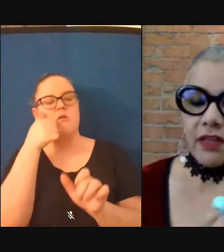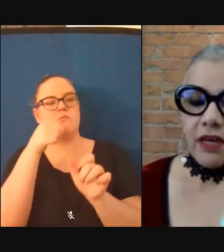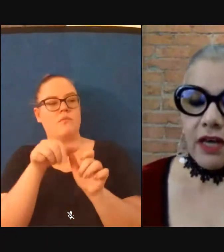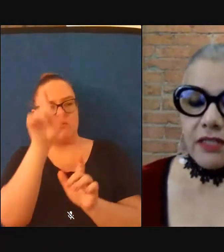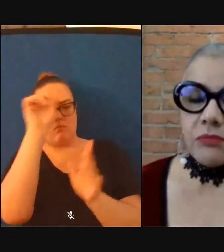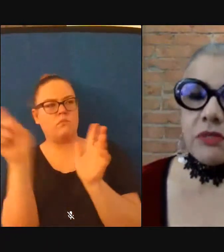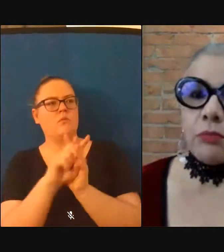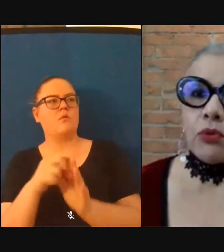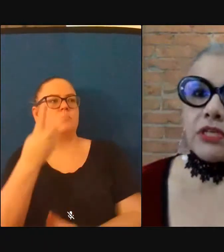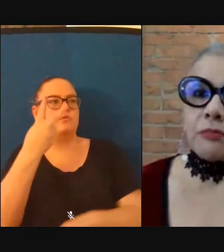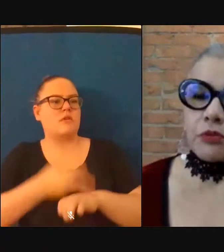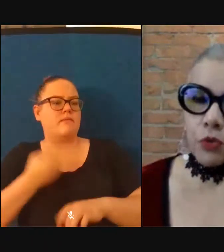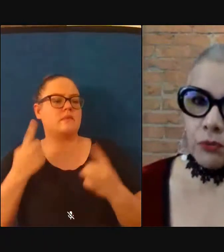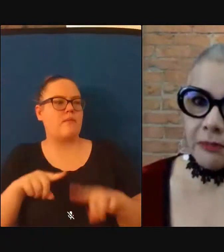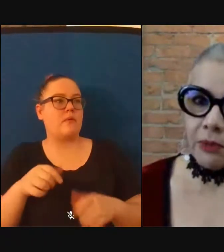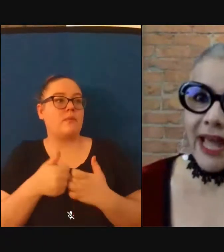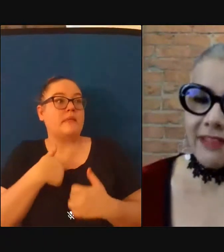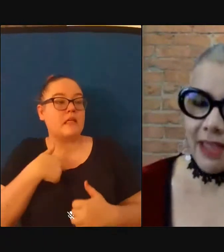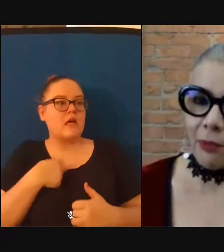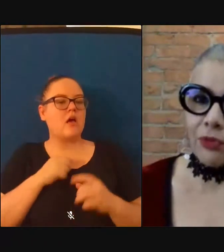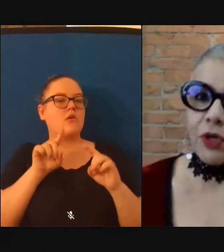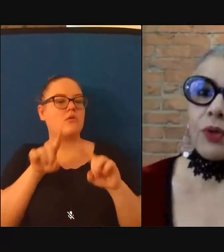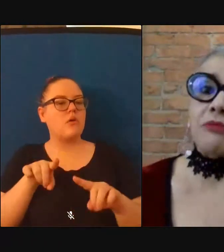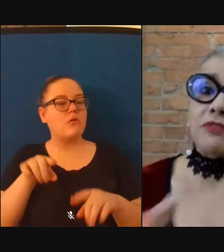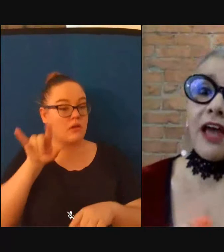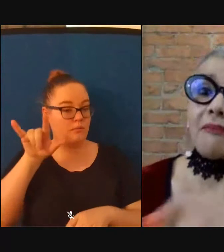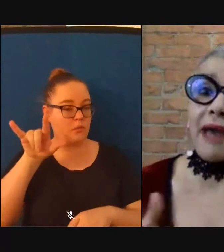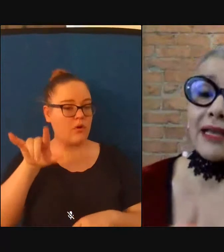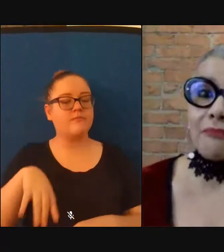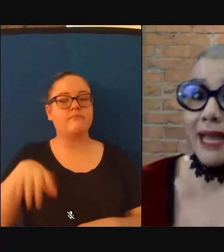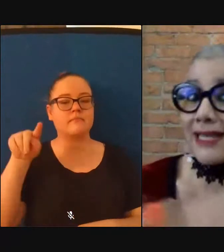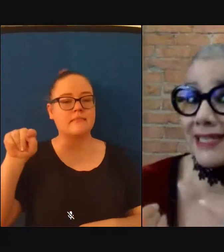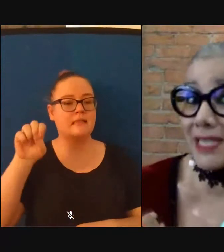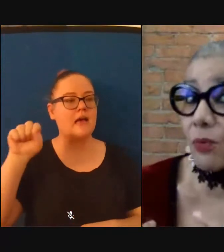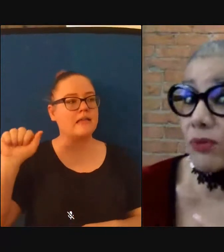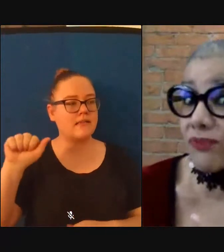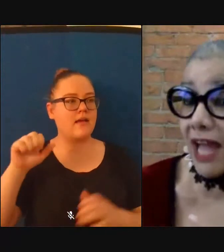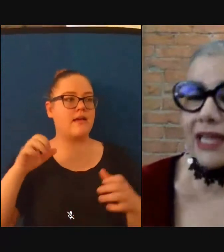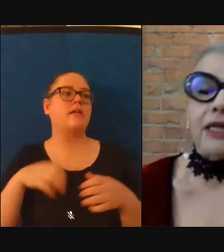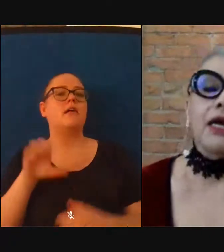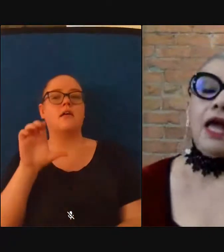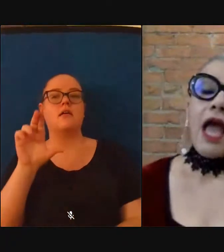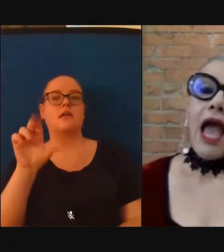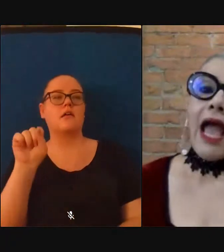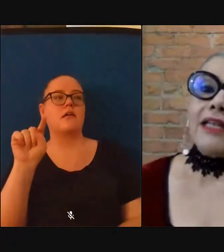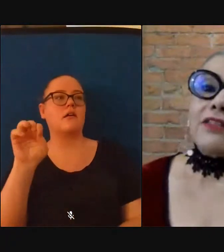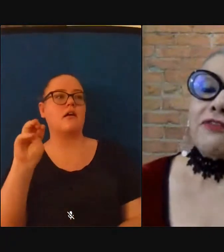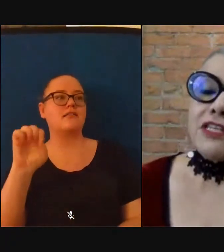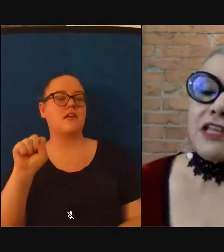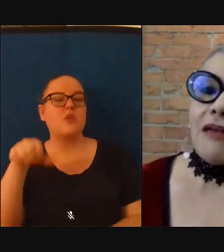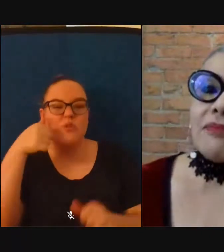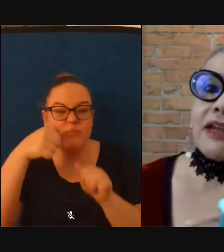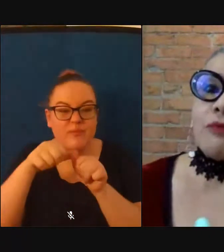with Customs and Border Patrol people at the airport, when I was flying back in the days when we were flying. And